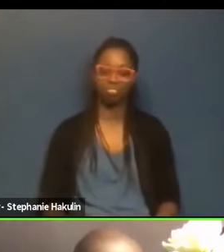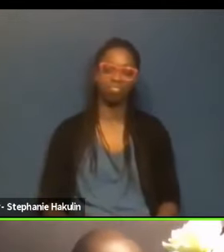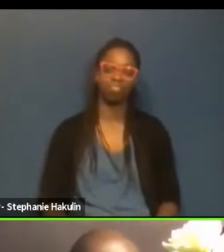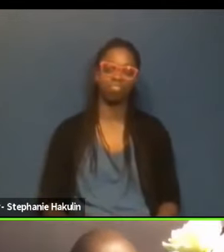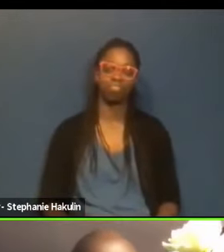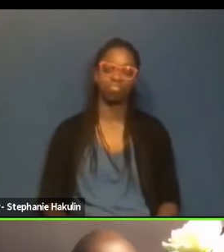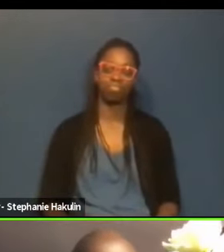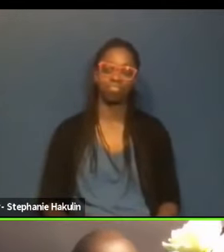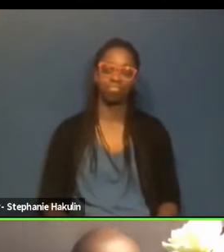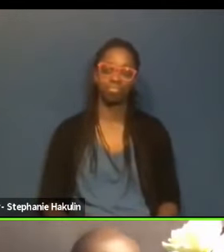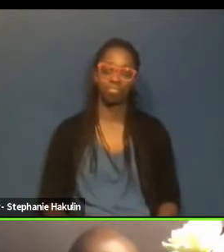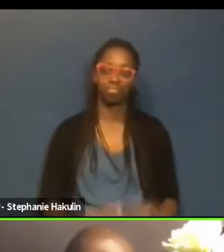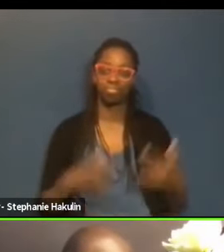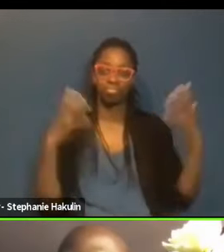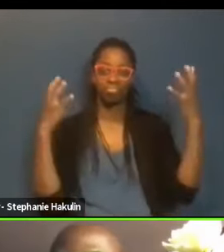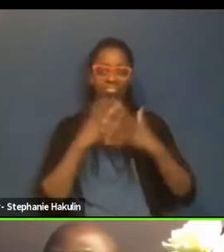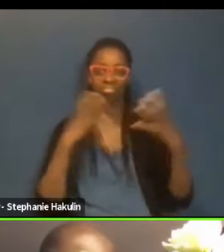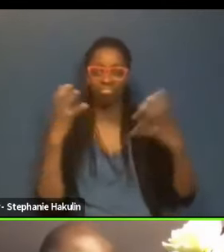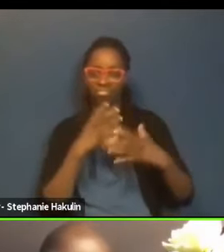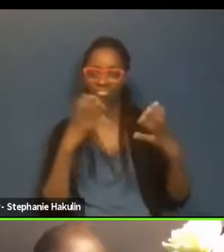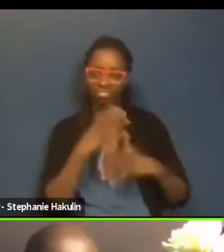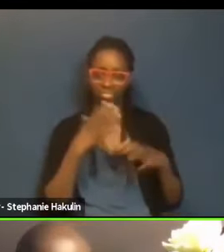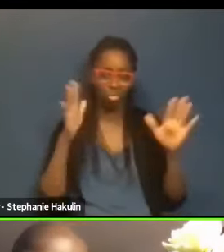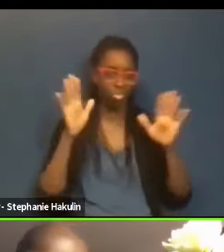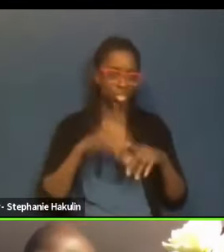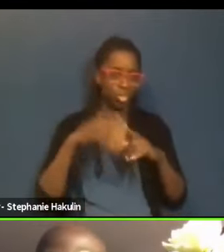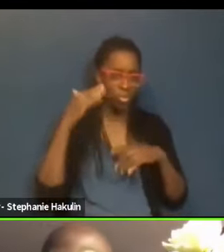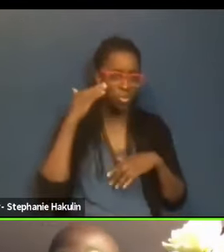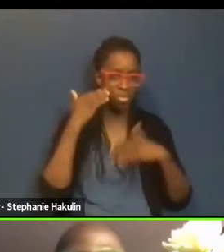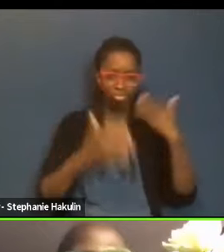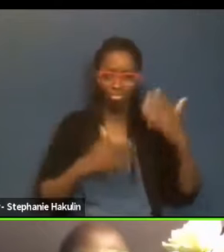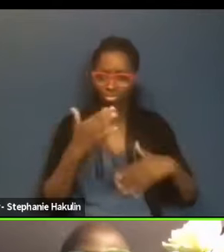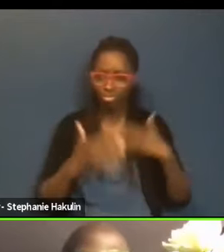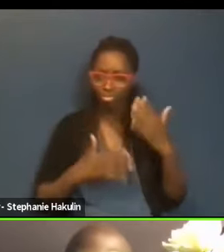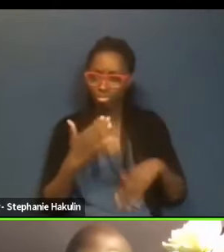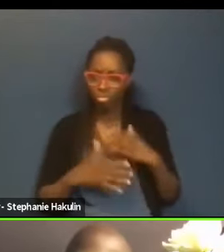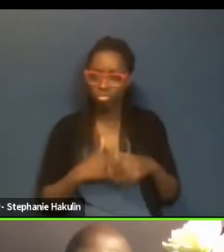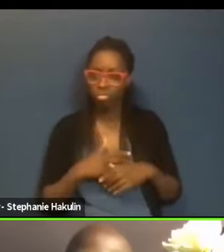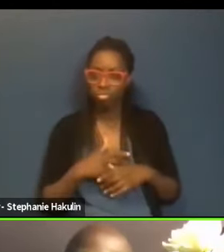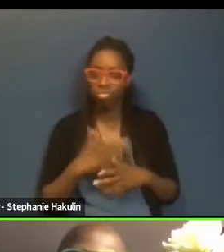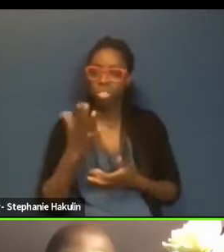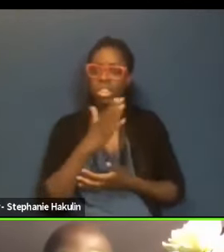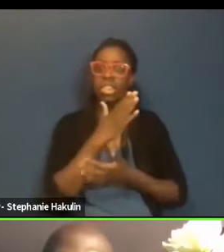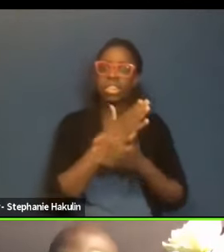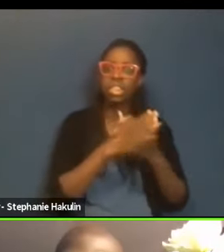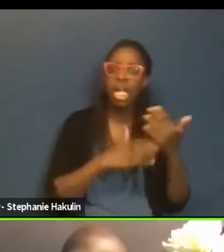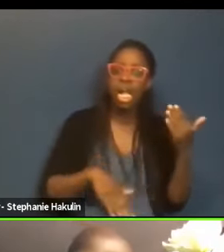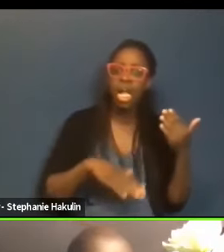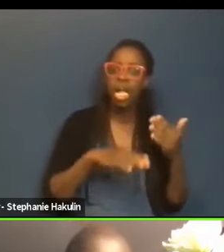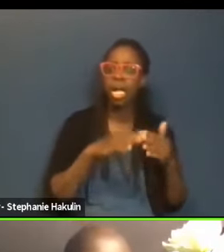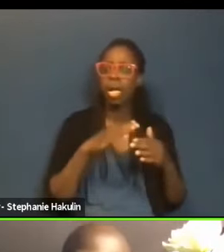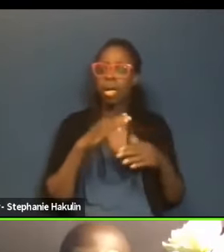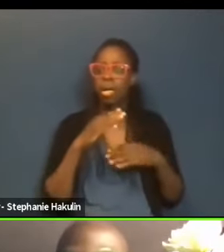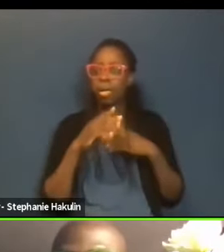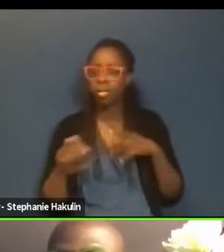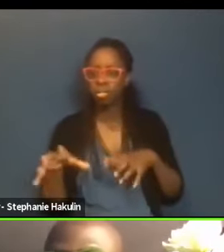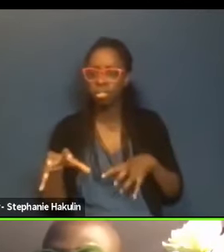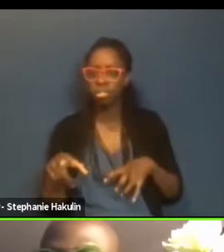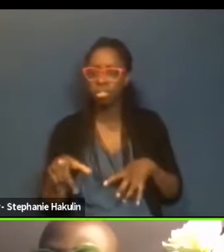We have to do a little bit of housekeeping in order to make the housekeeping happen,